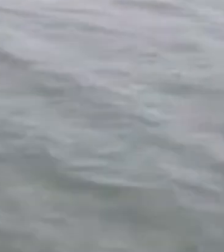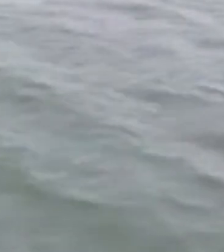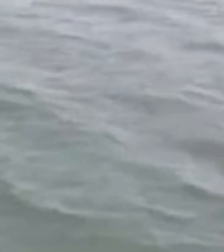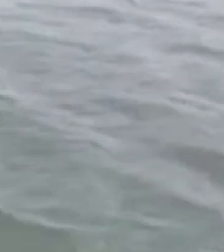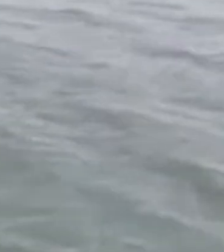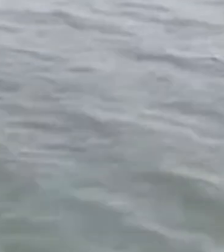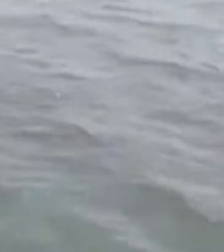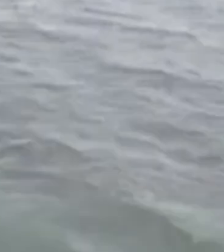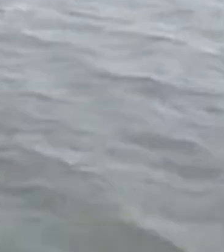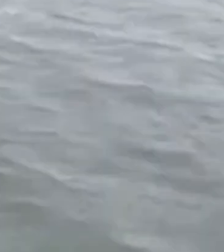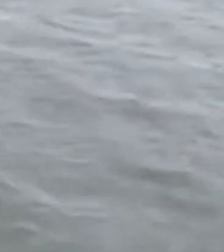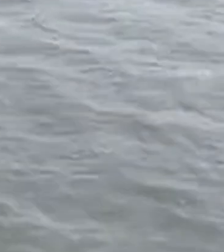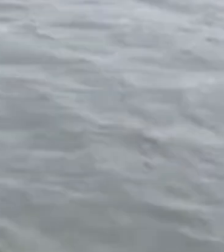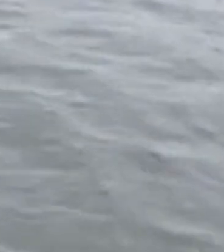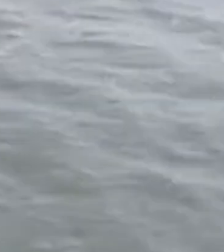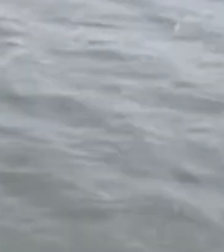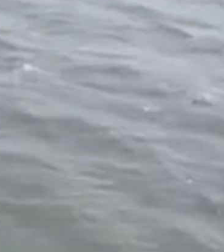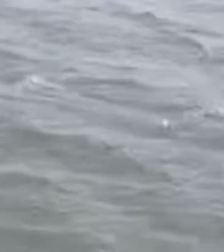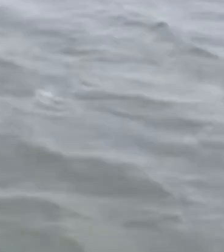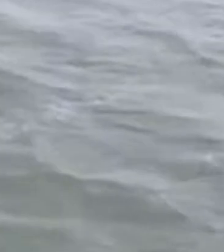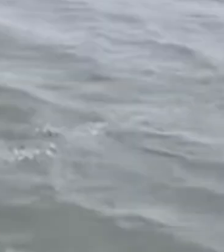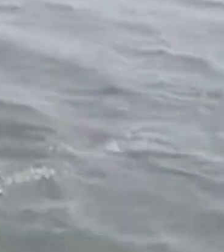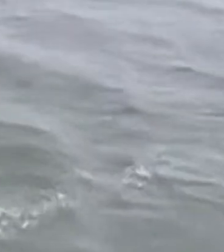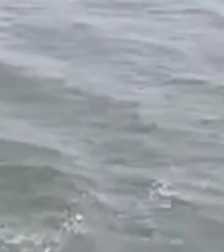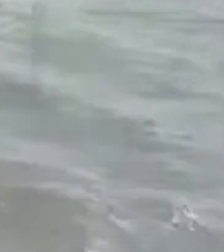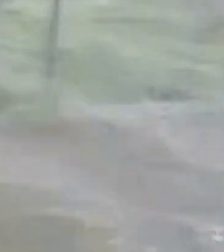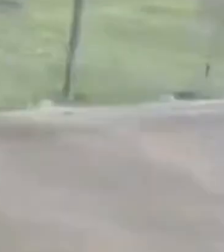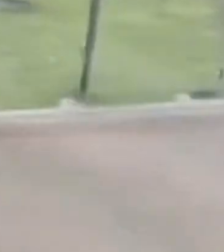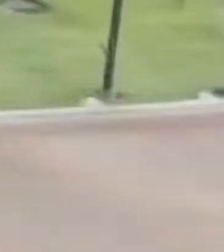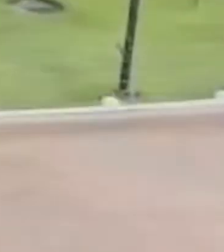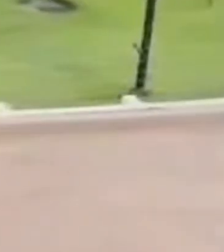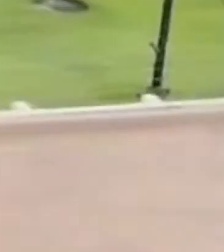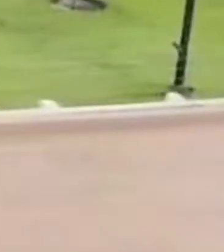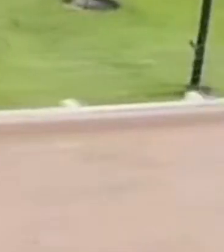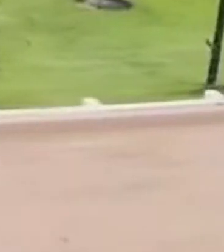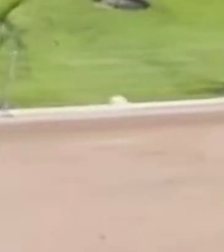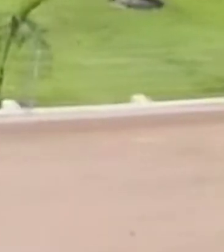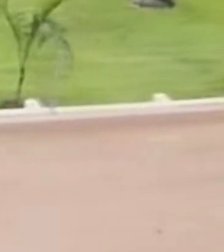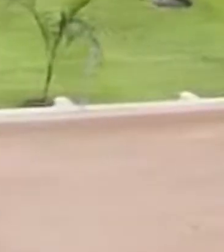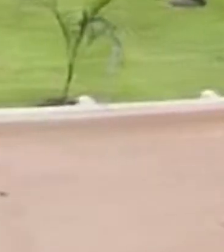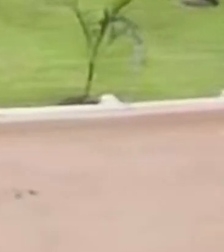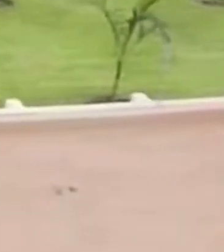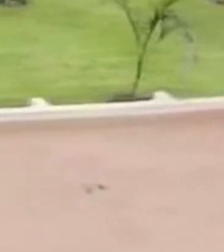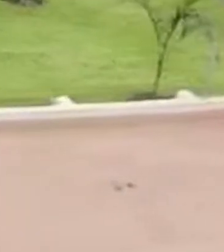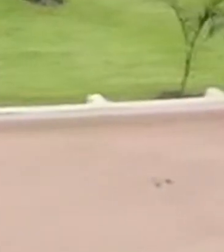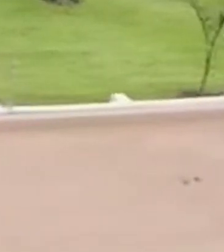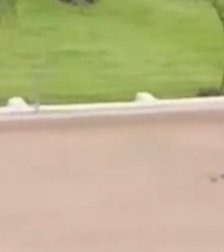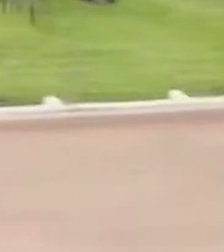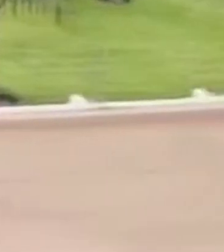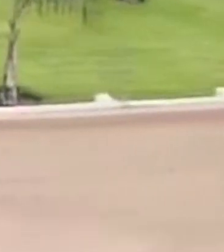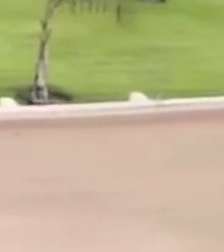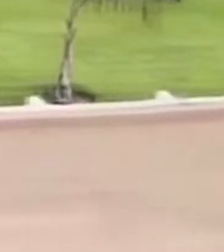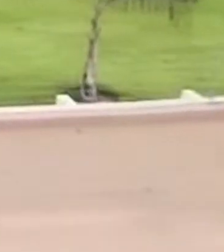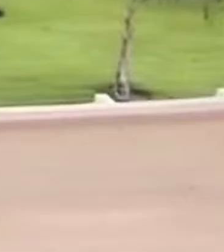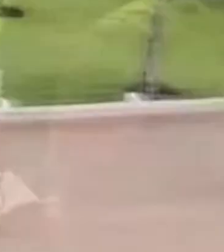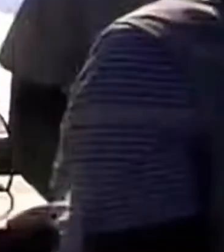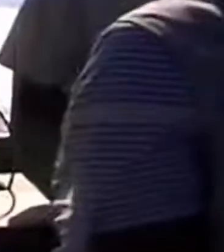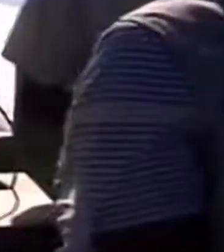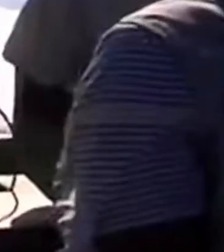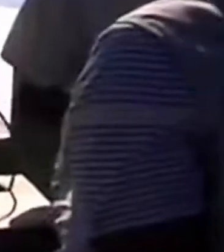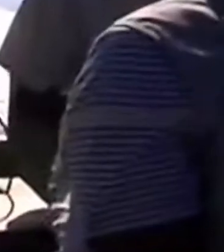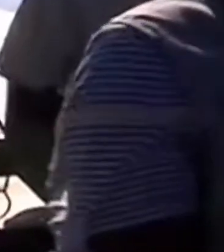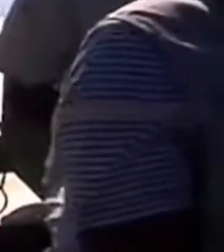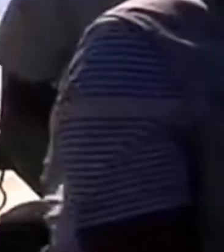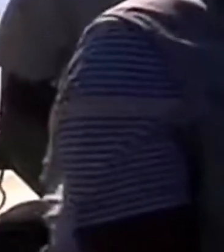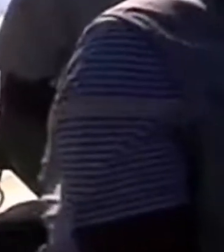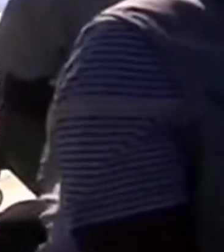coming, and I believe that we can make it through the night if we